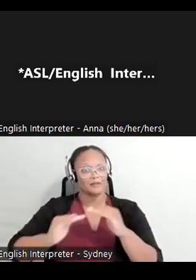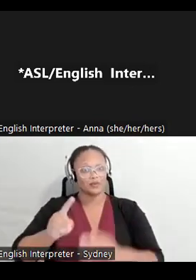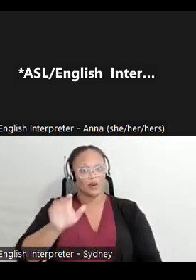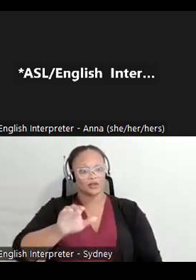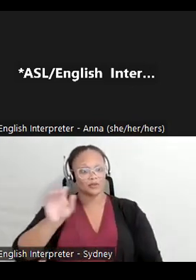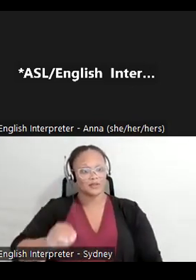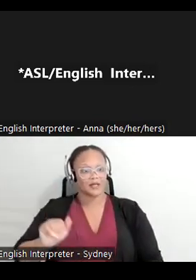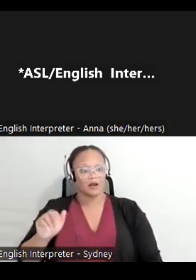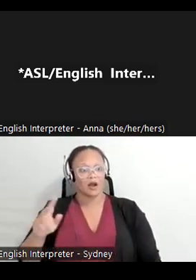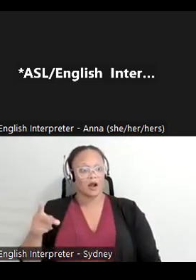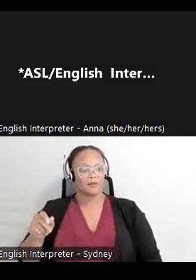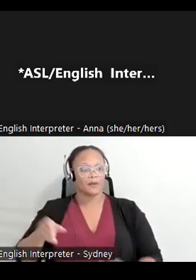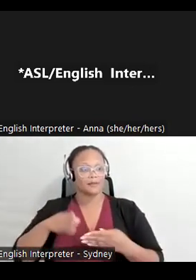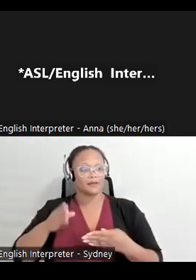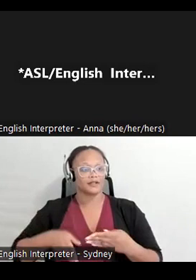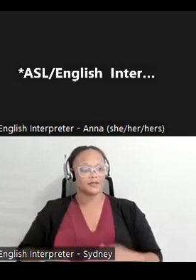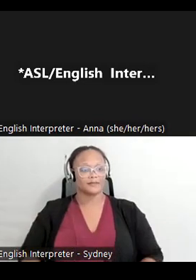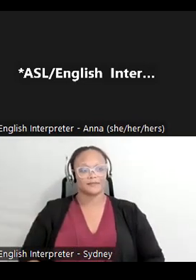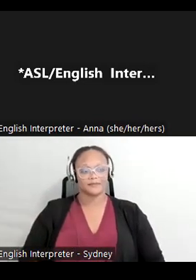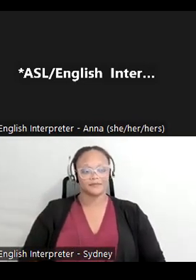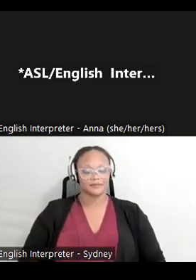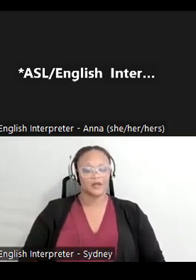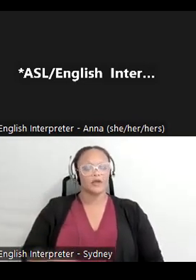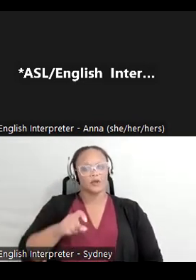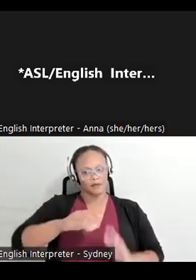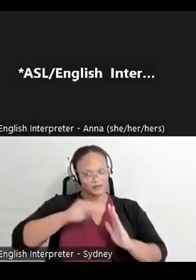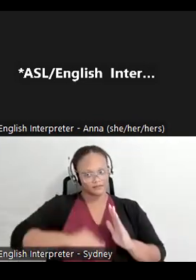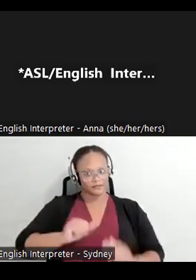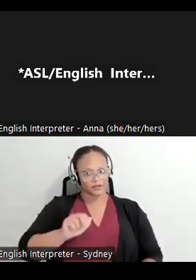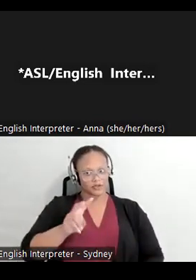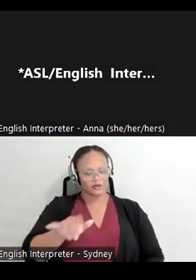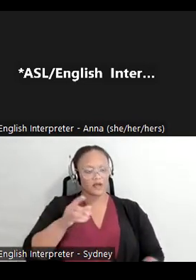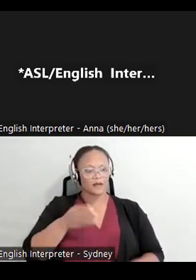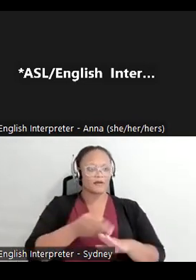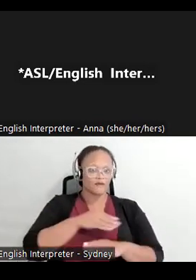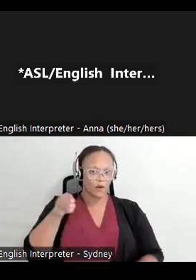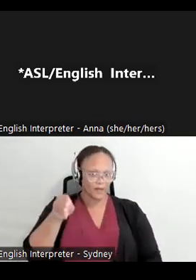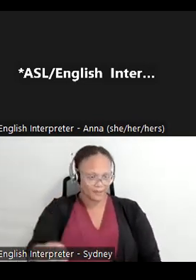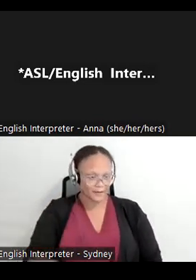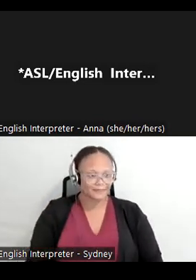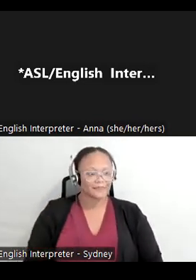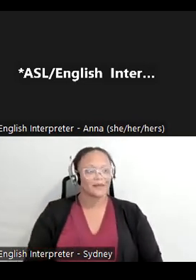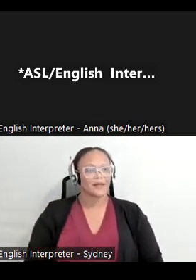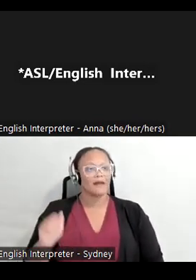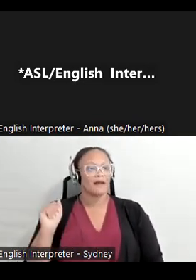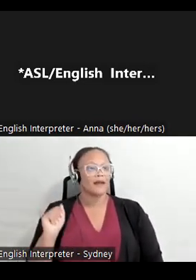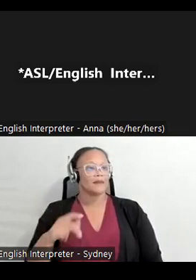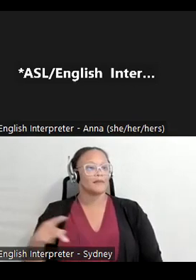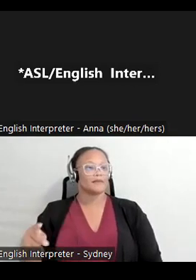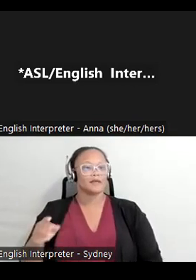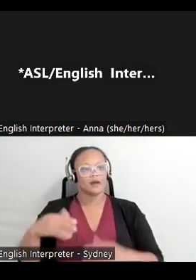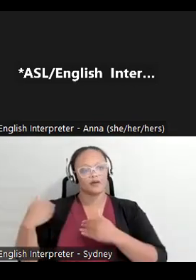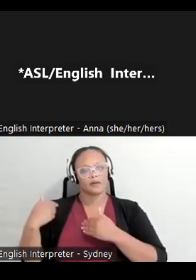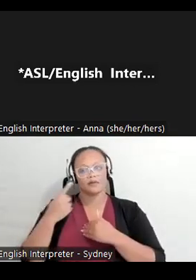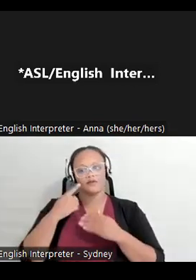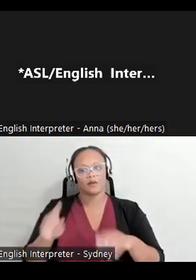ARPA survey before stipend payments will be released, and APPs are responsible for providing technical assistance